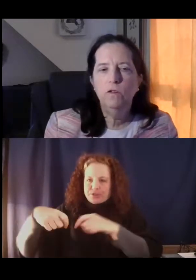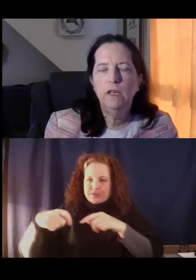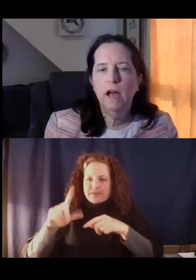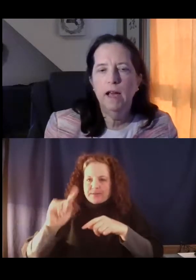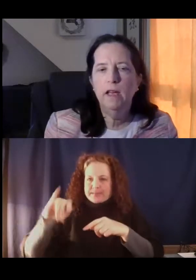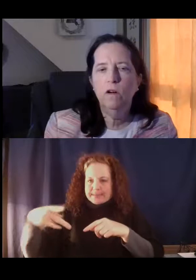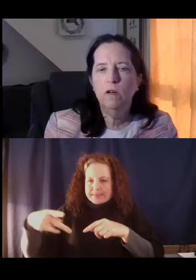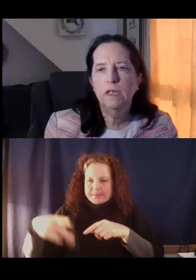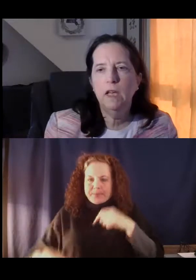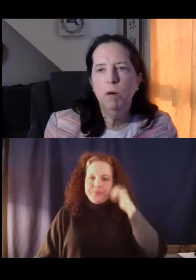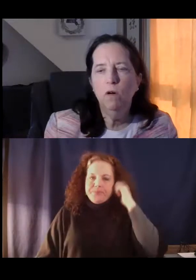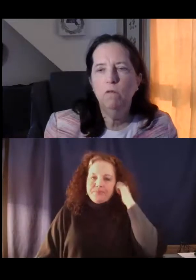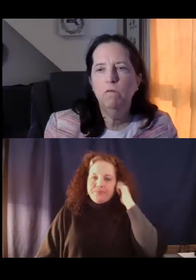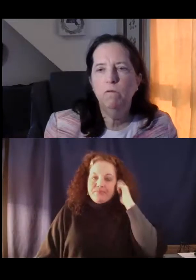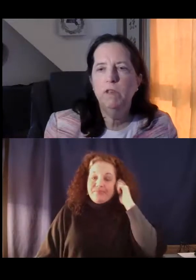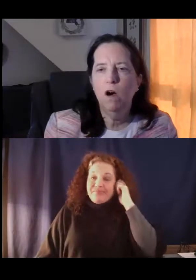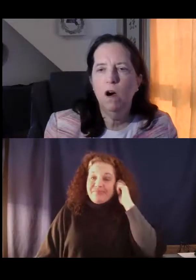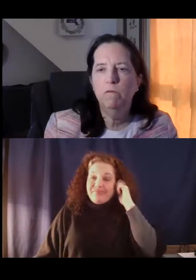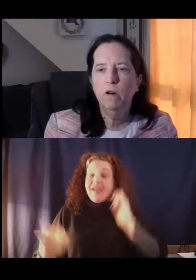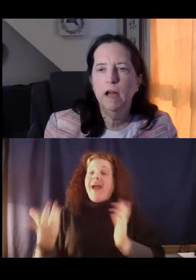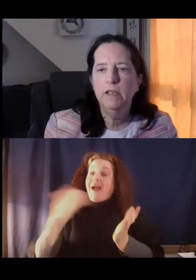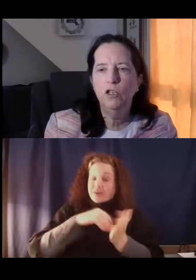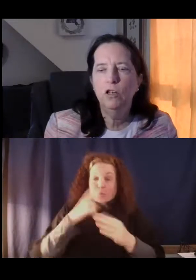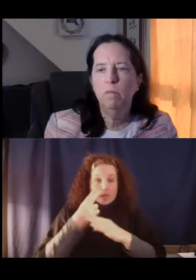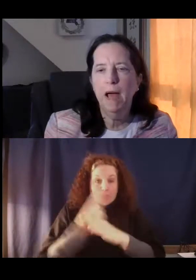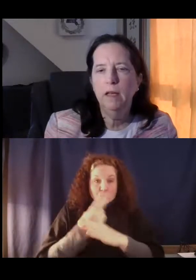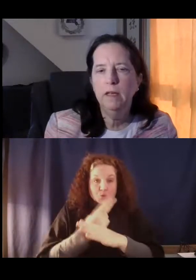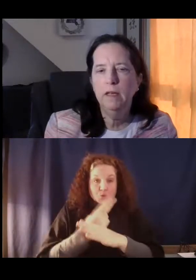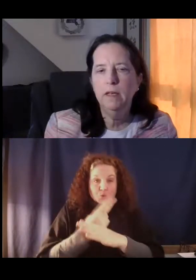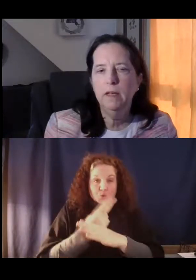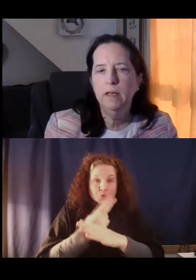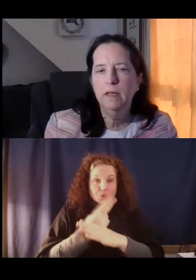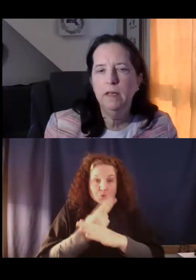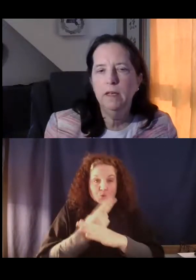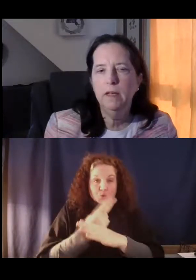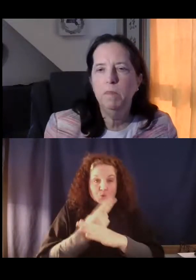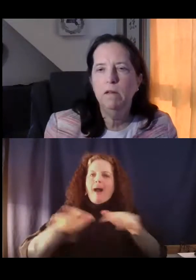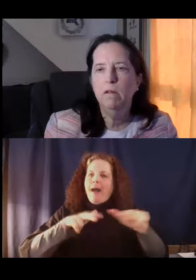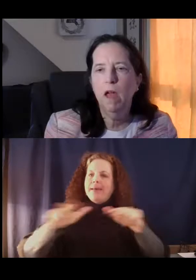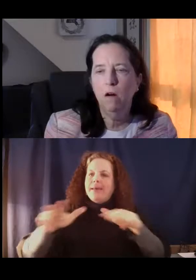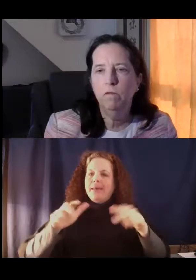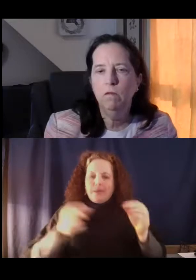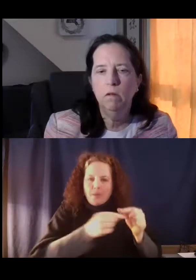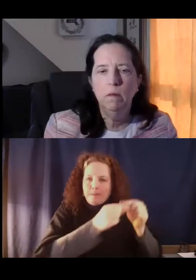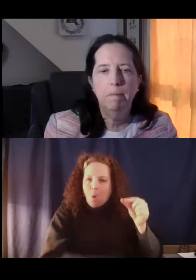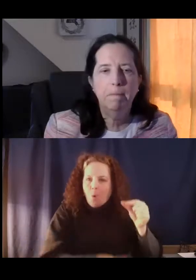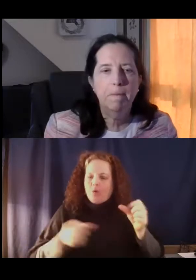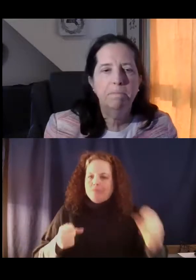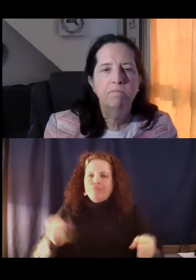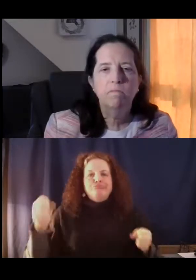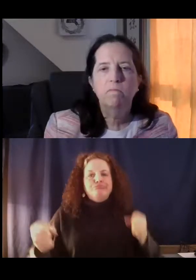Again, using a hiking or a ski pole to offer additional balance for you will be helpful.